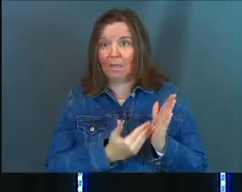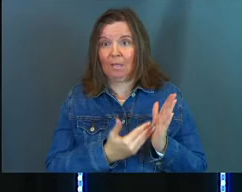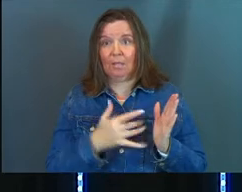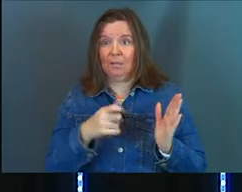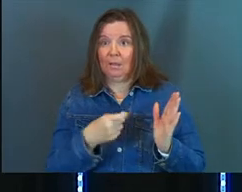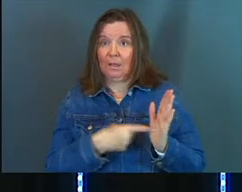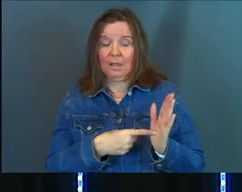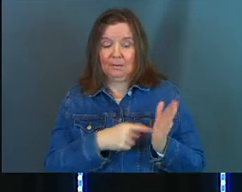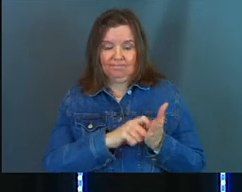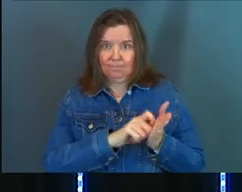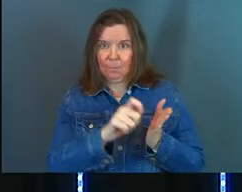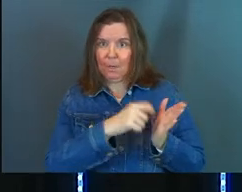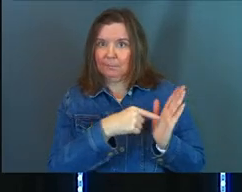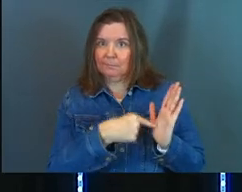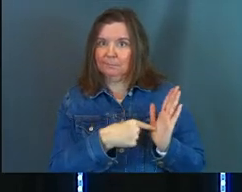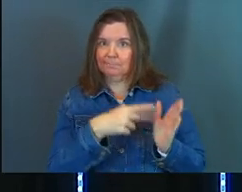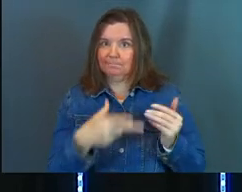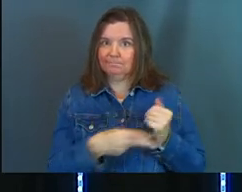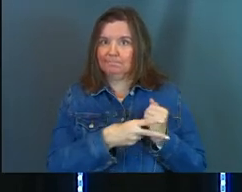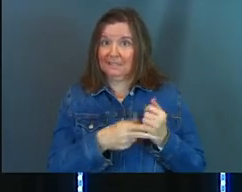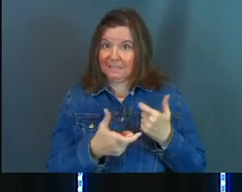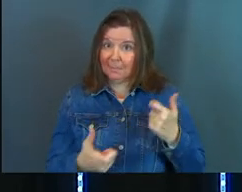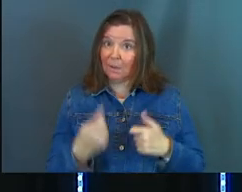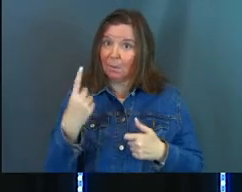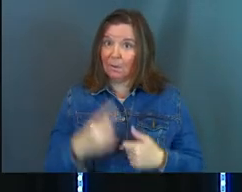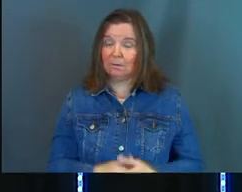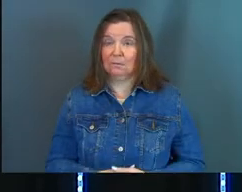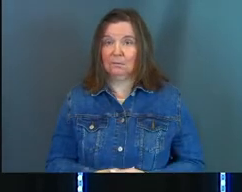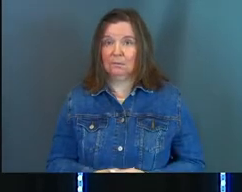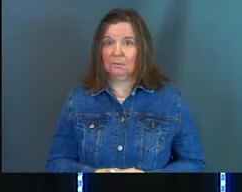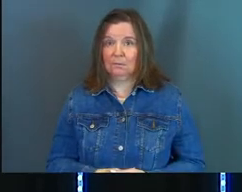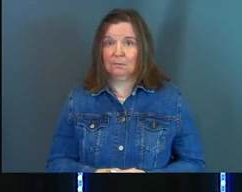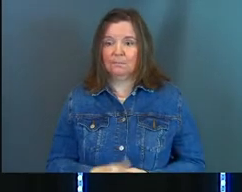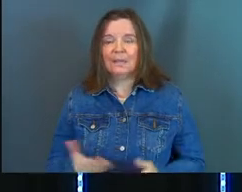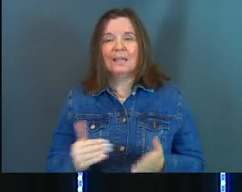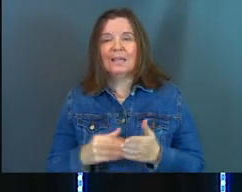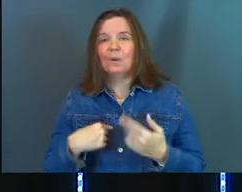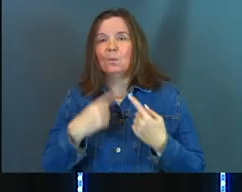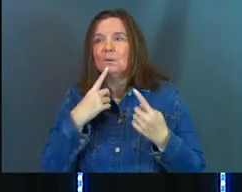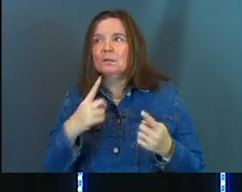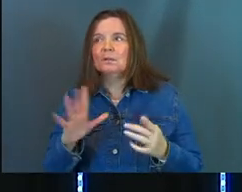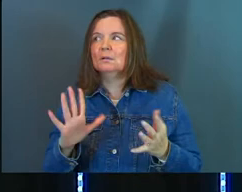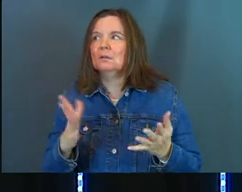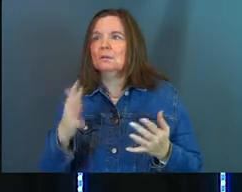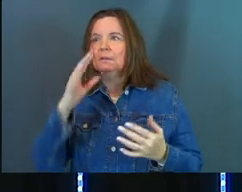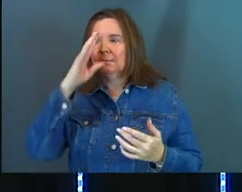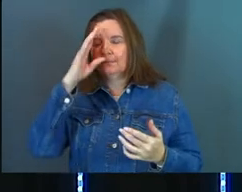Just bookmark it. It's a big one. Again,